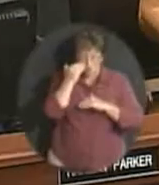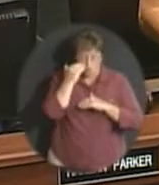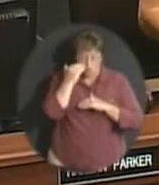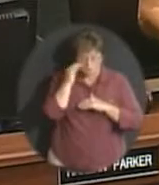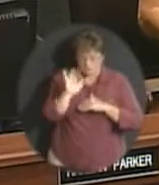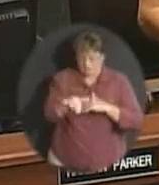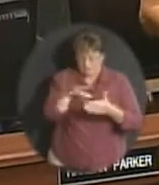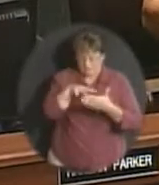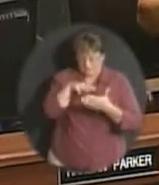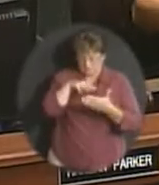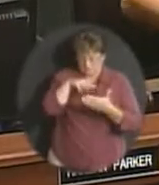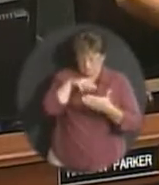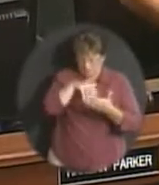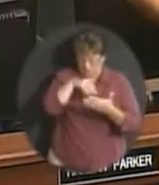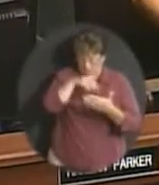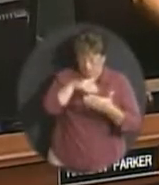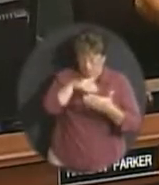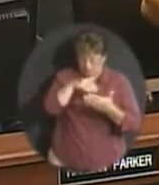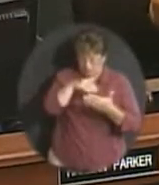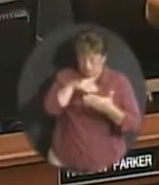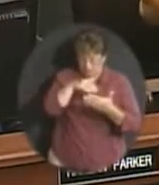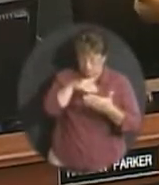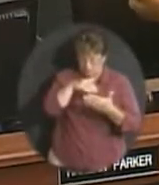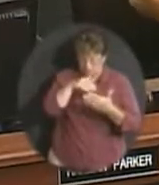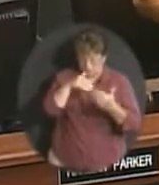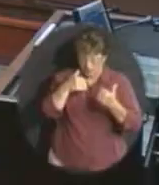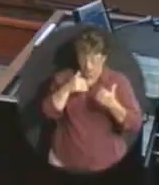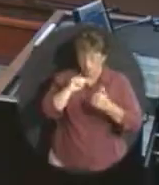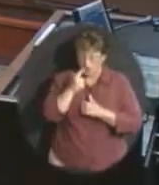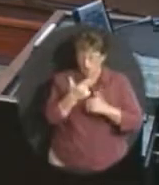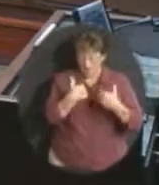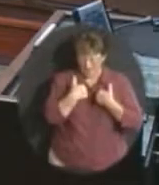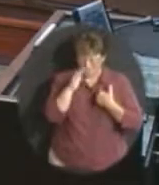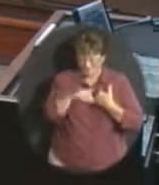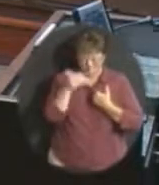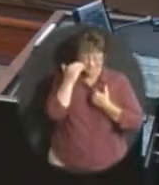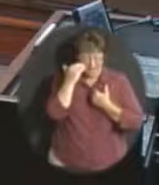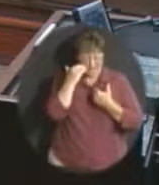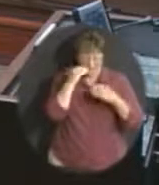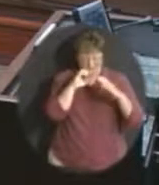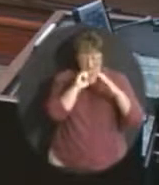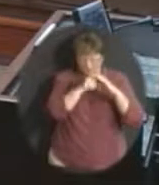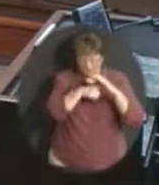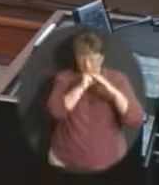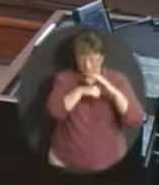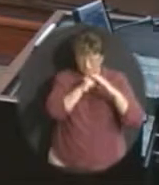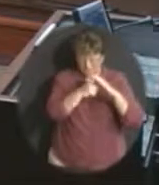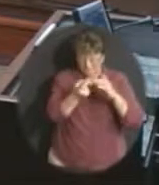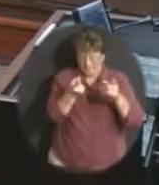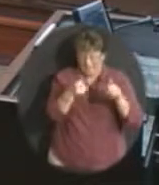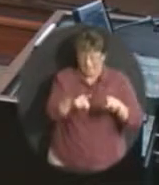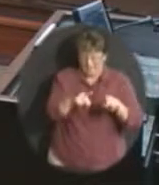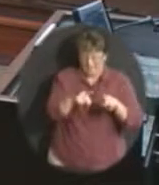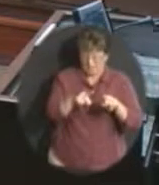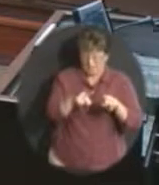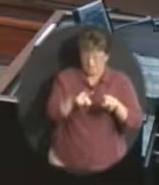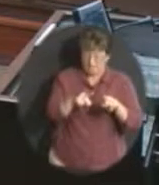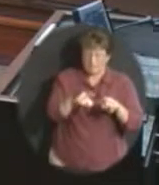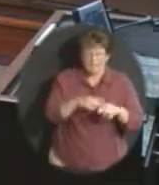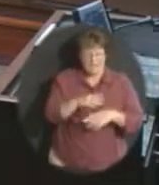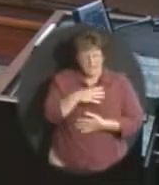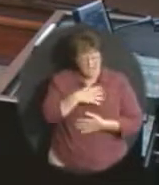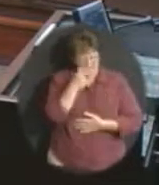this year. I would add to that I saw the Olathe East newsletter for the start of the school year, and that program got really good